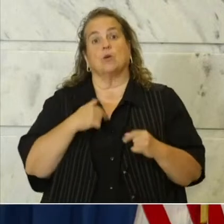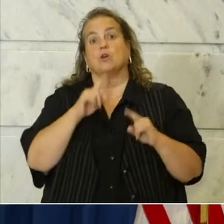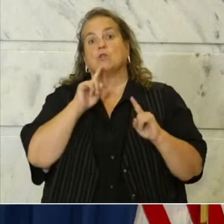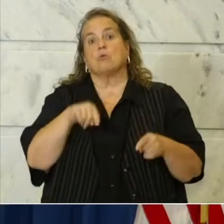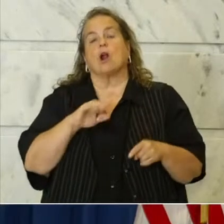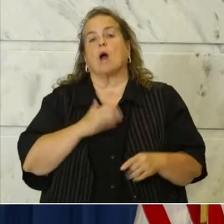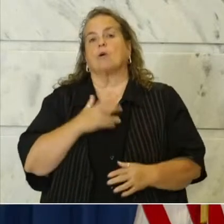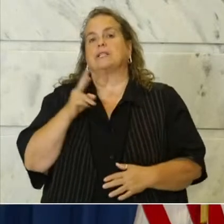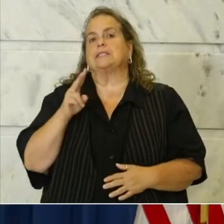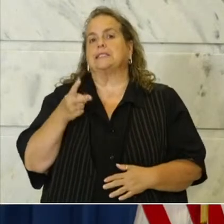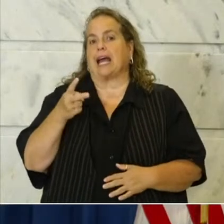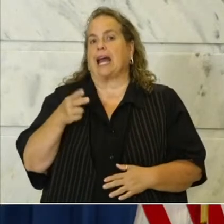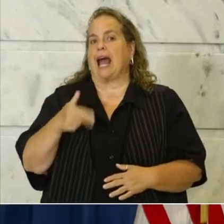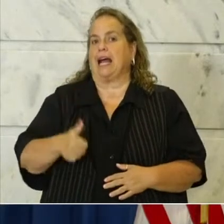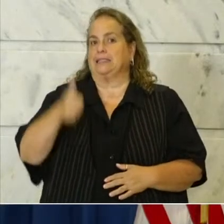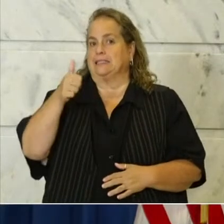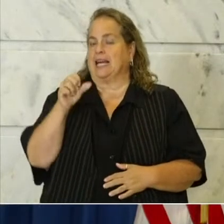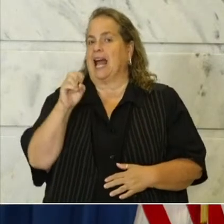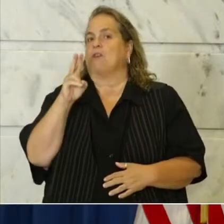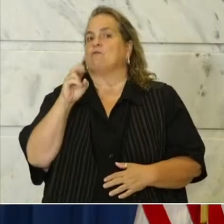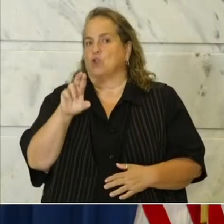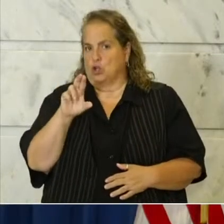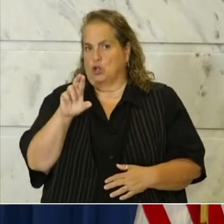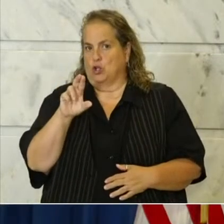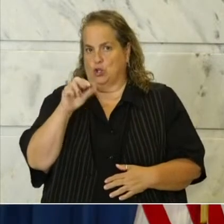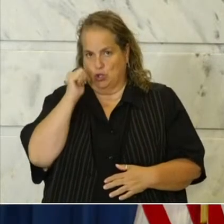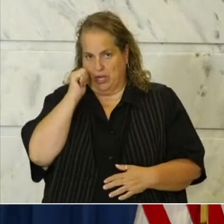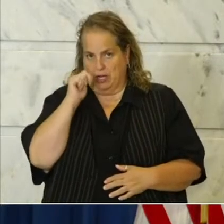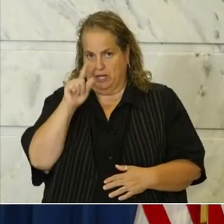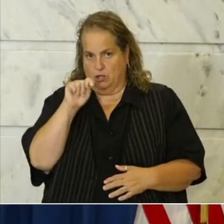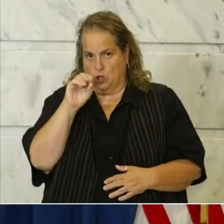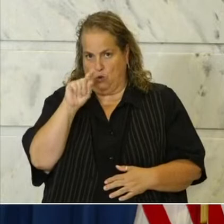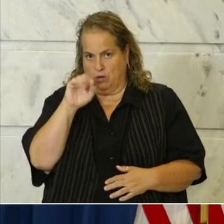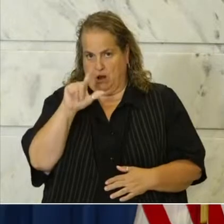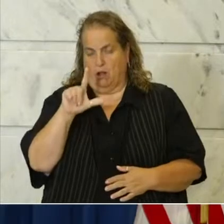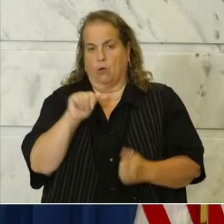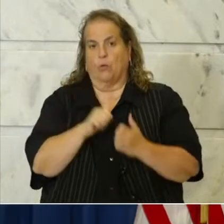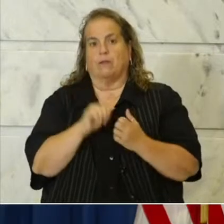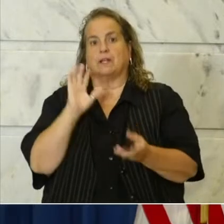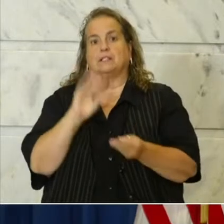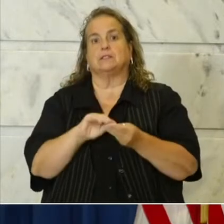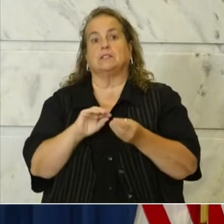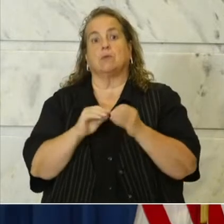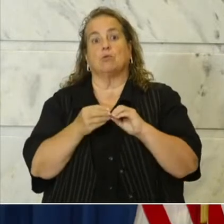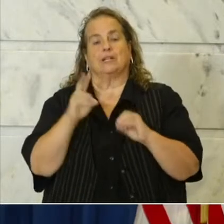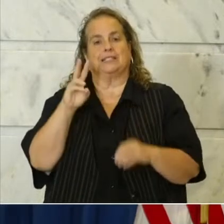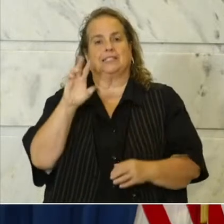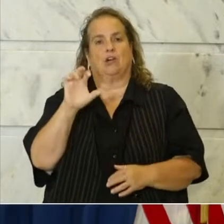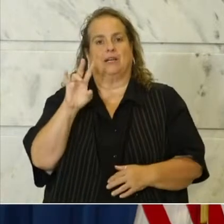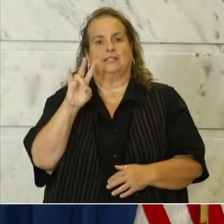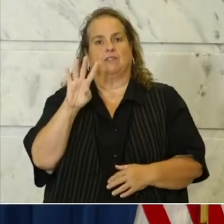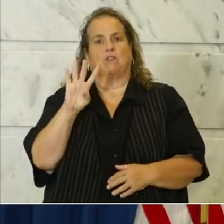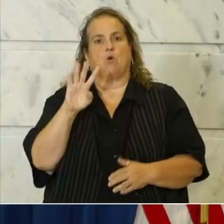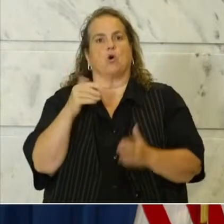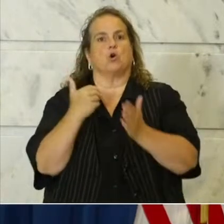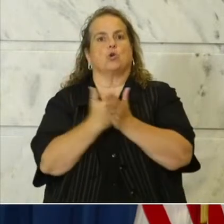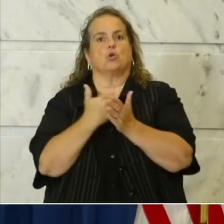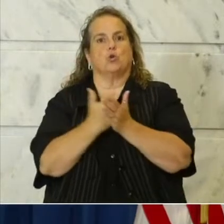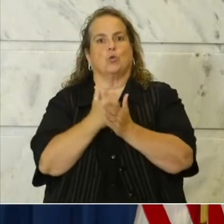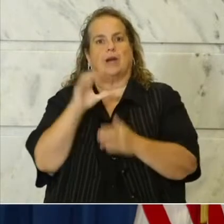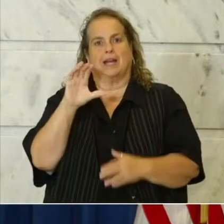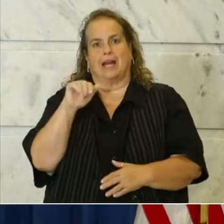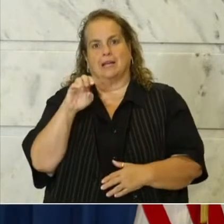our second highest ever daily total with 674 new cases of